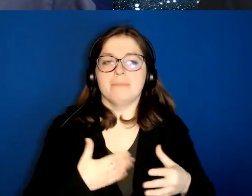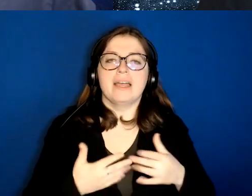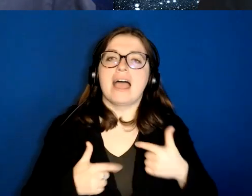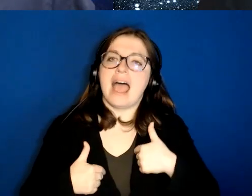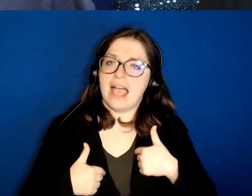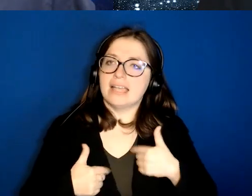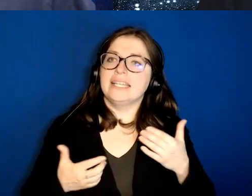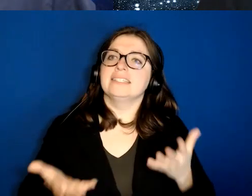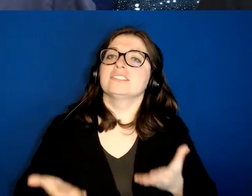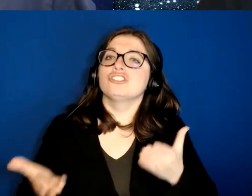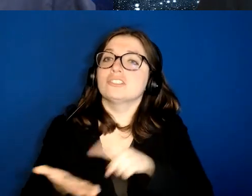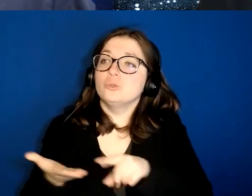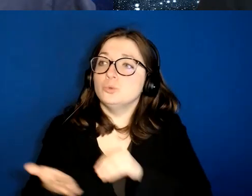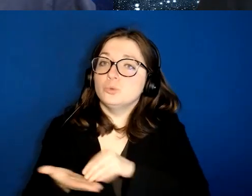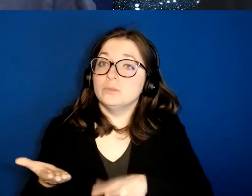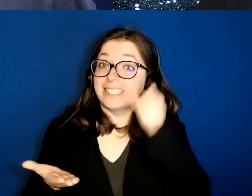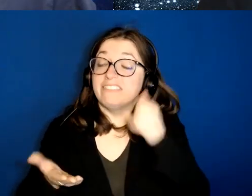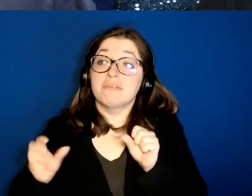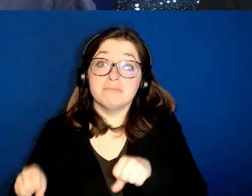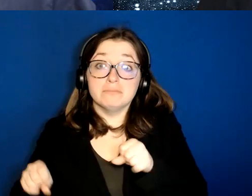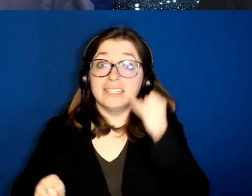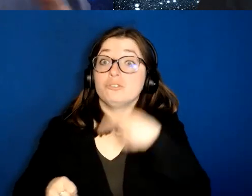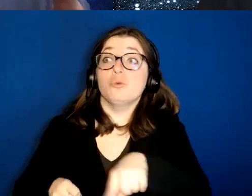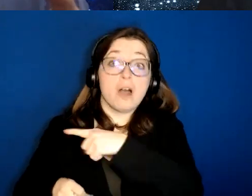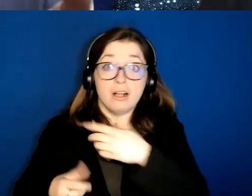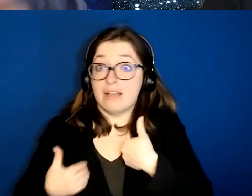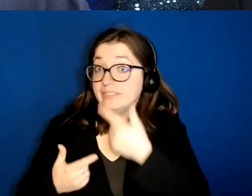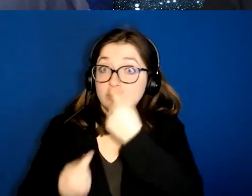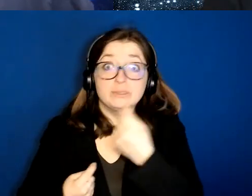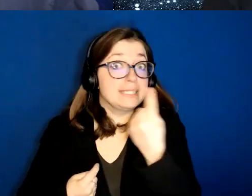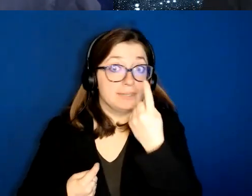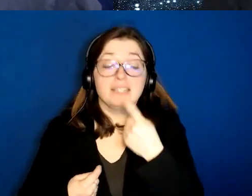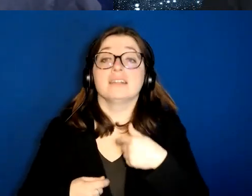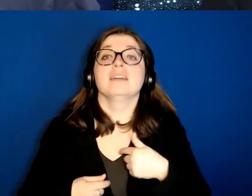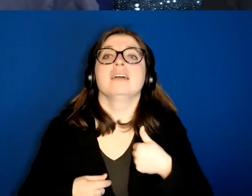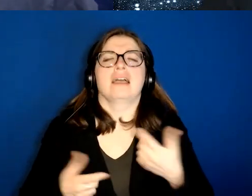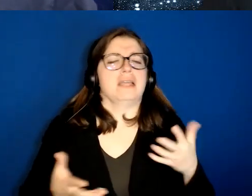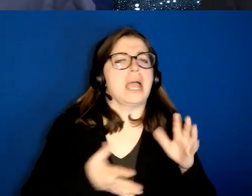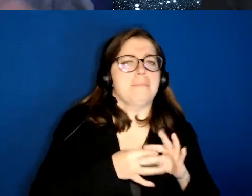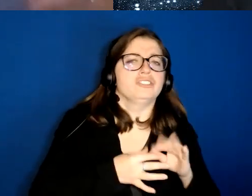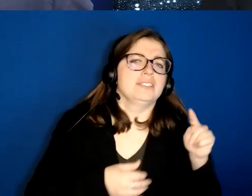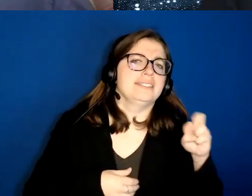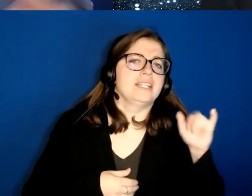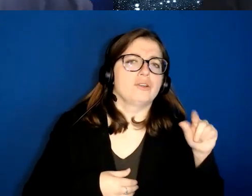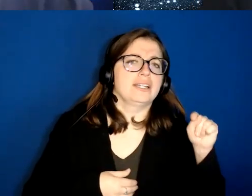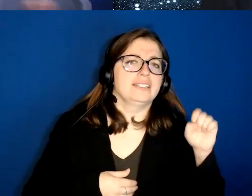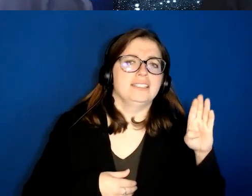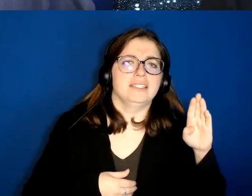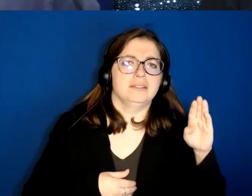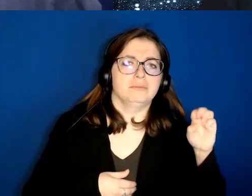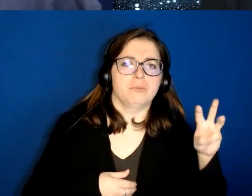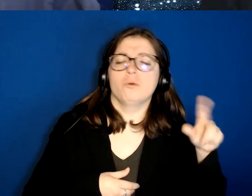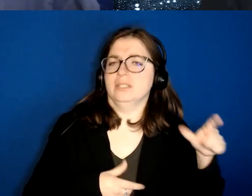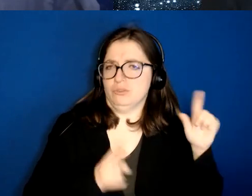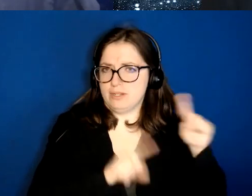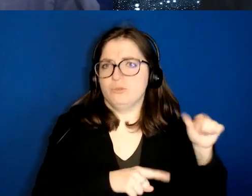to students whenever they can, whenever they have something interesting to present it. I know I mentioned Terry Tebow, who went to work for Amazon. He had done a presentation